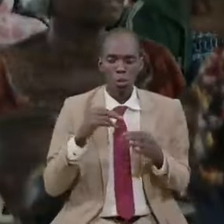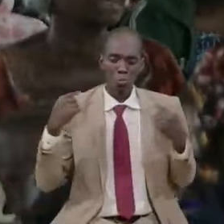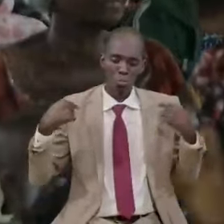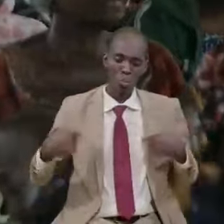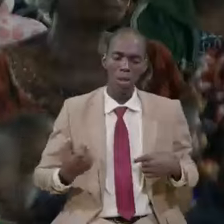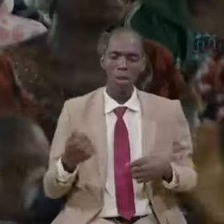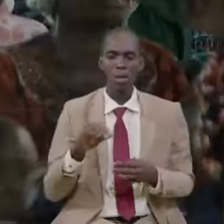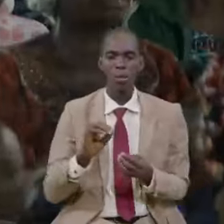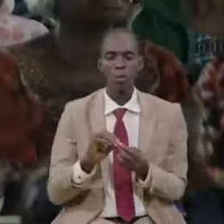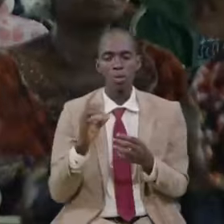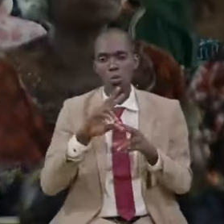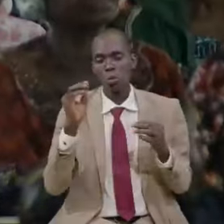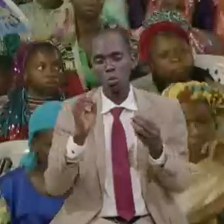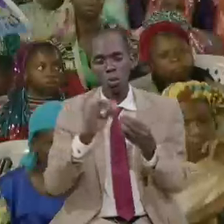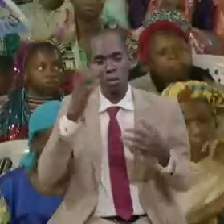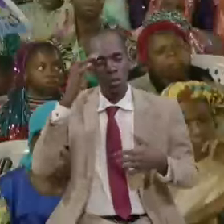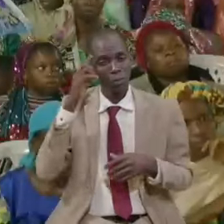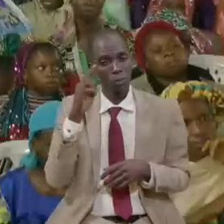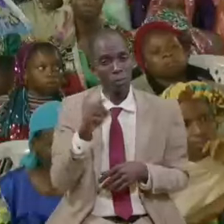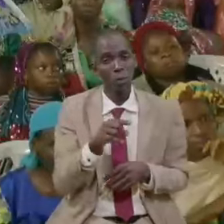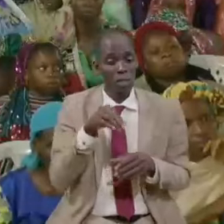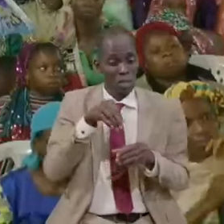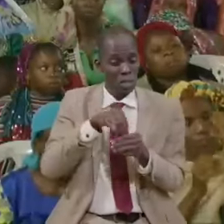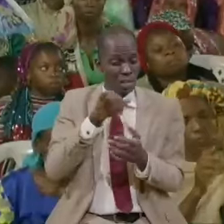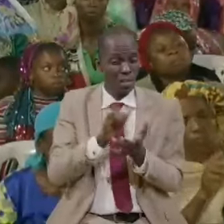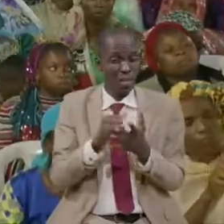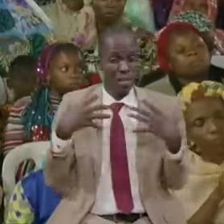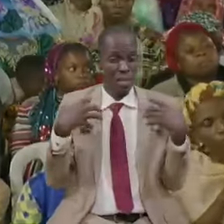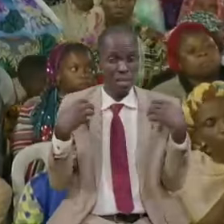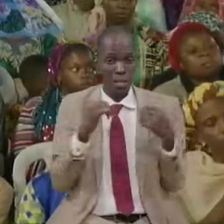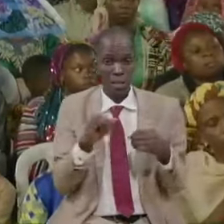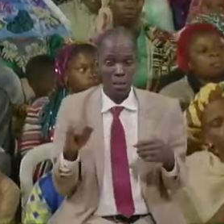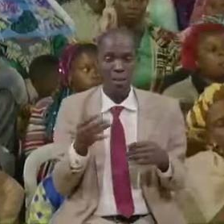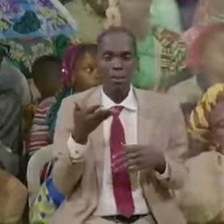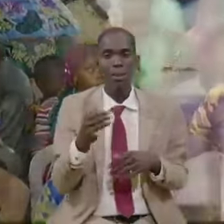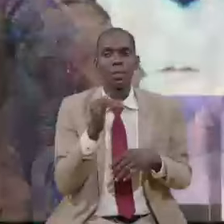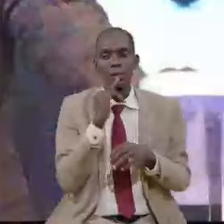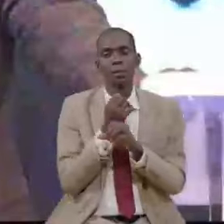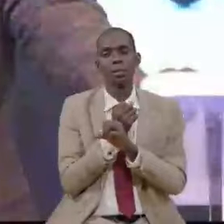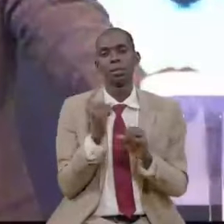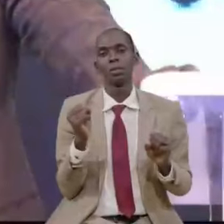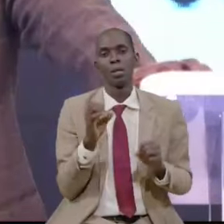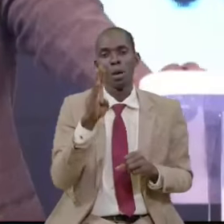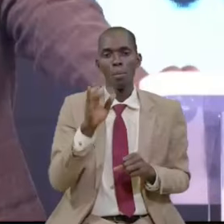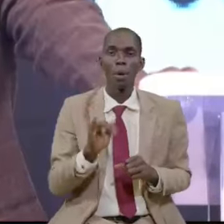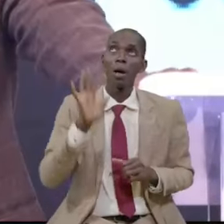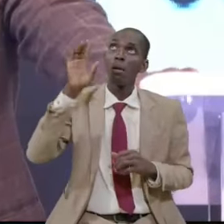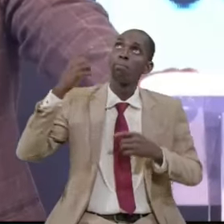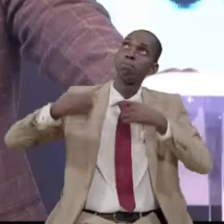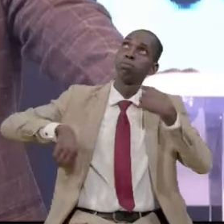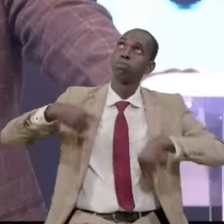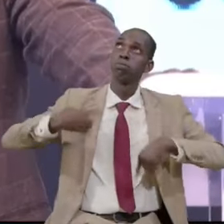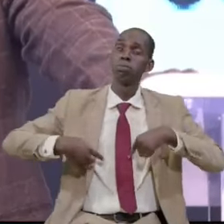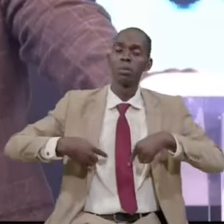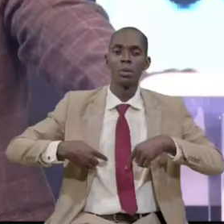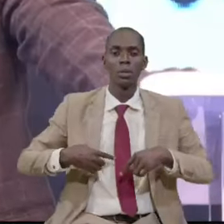salvation. By stripes, I was healed, I was saved,